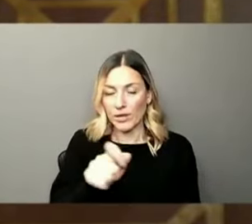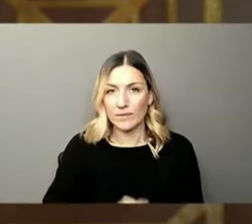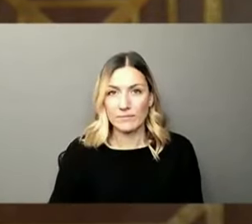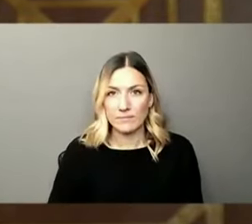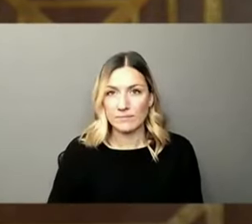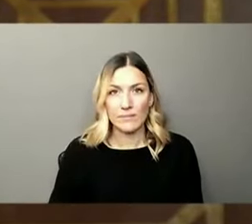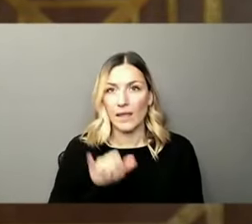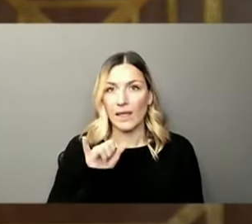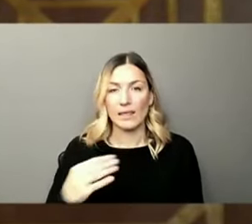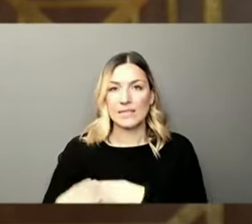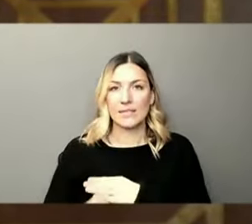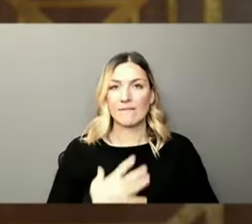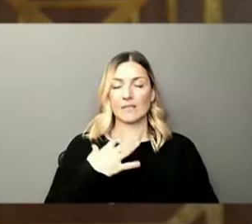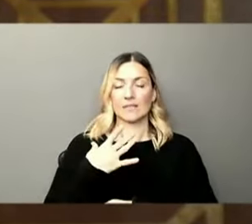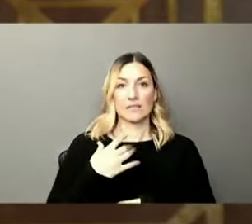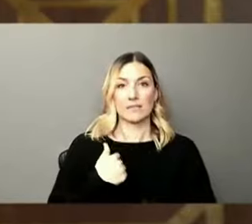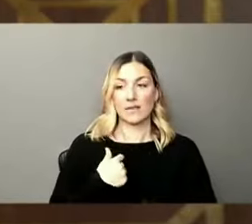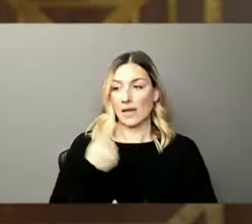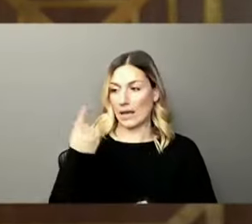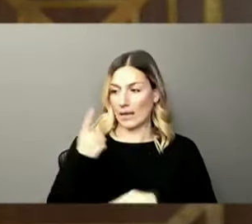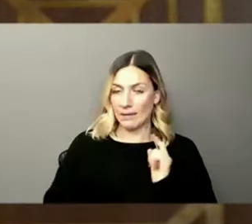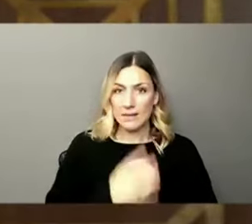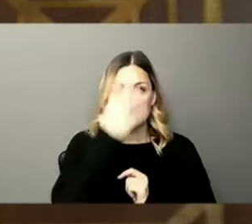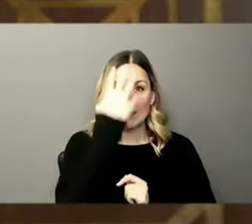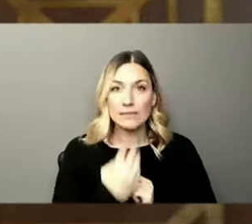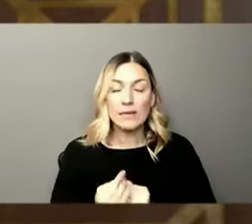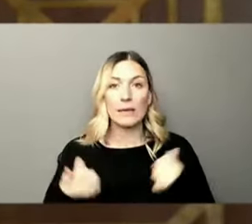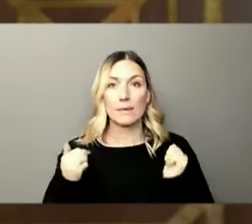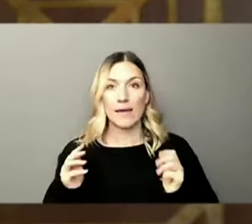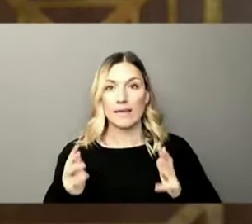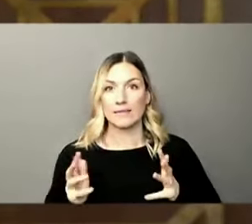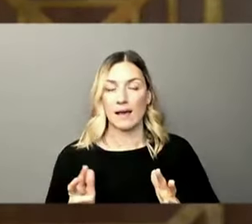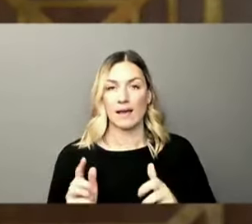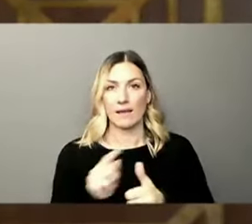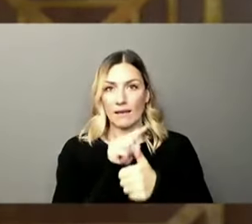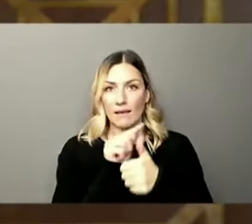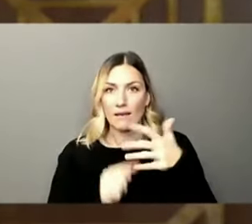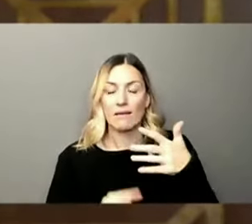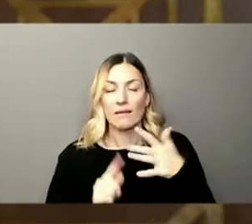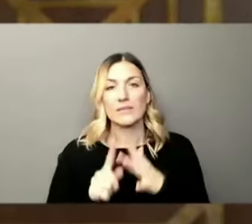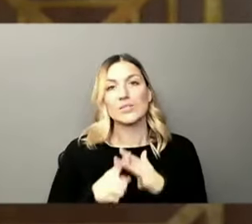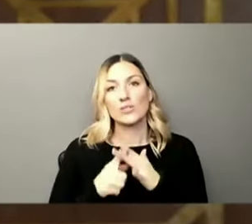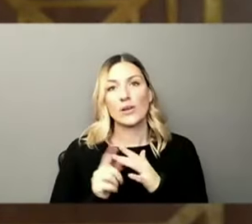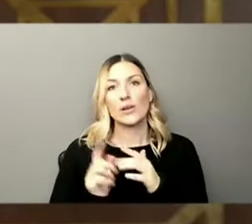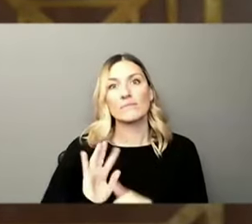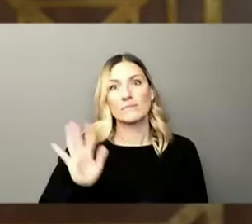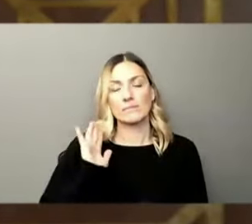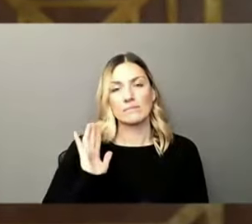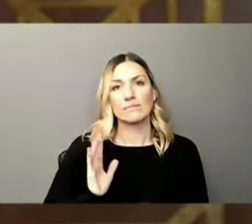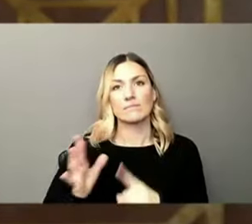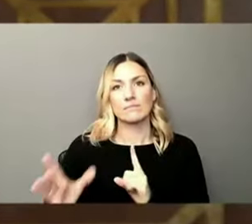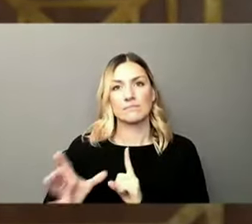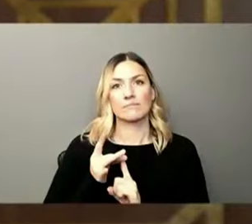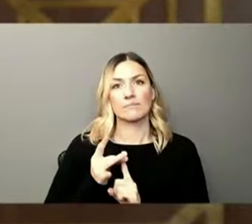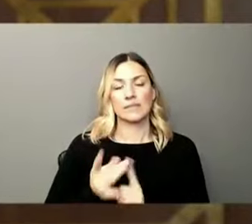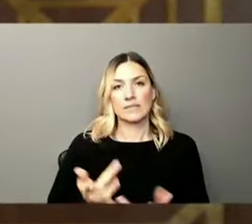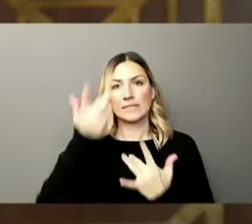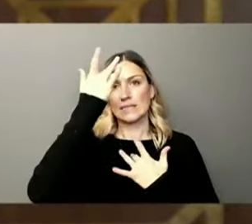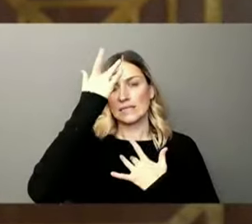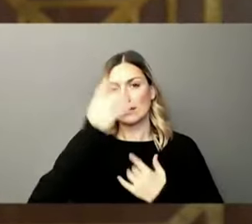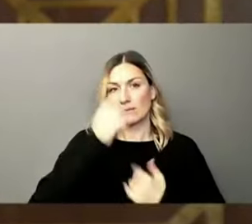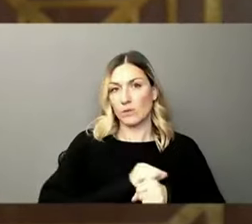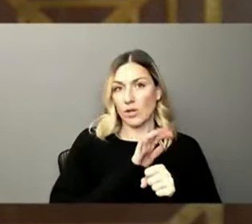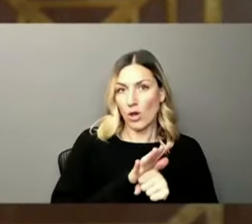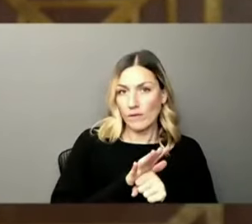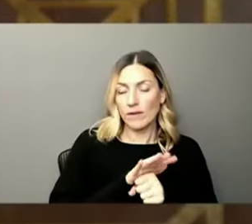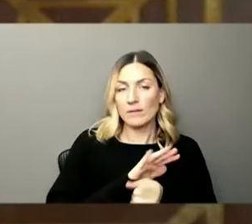effect on me. I have insomnia, anxiety, all of that started when I got COVID and then long COVID. So